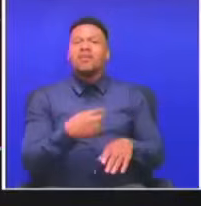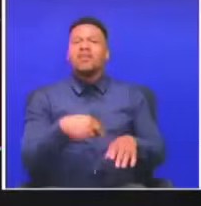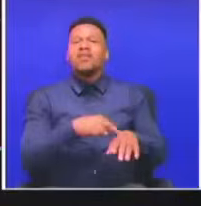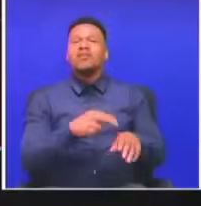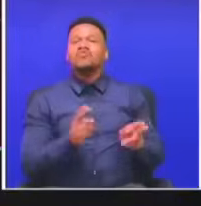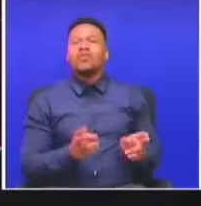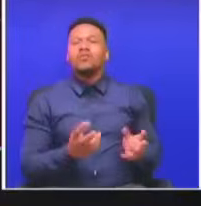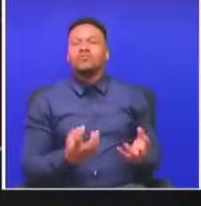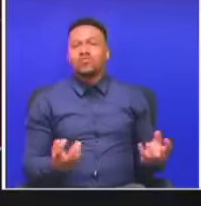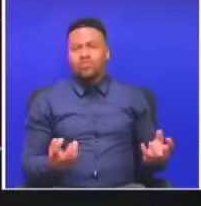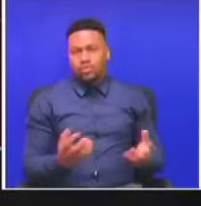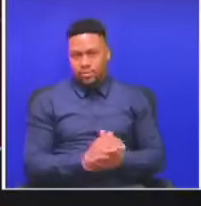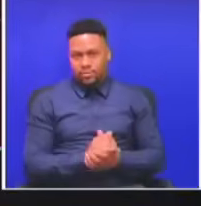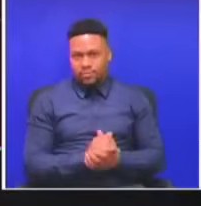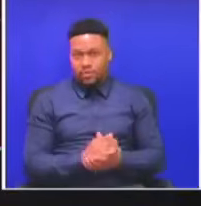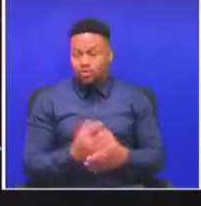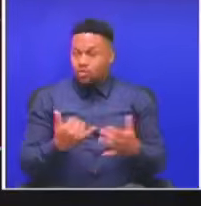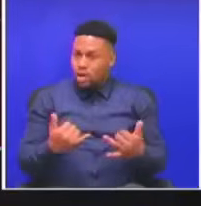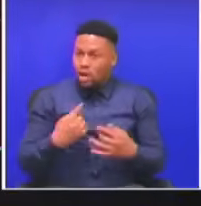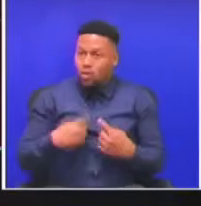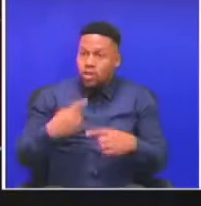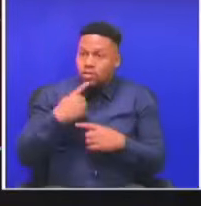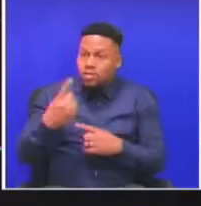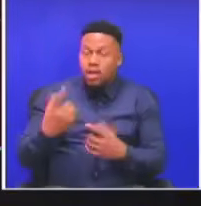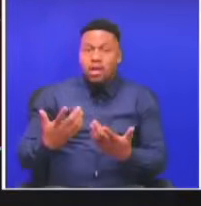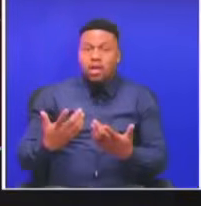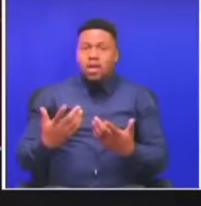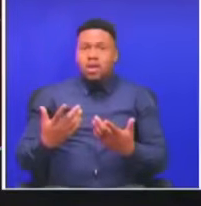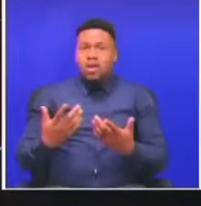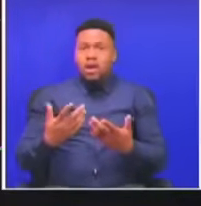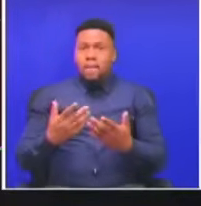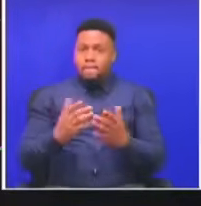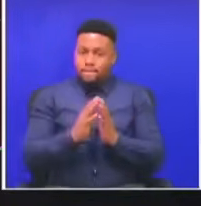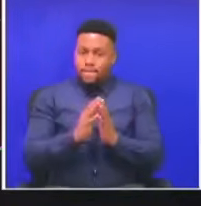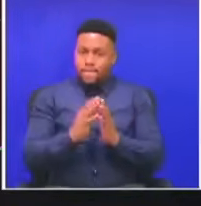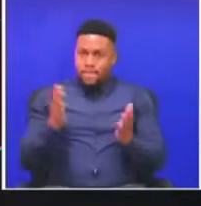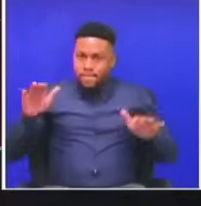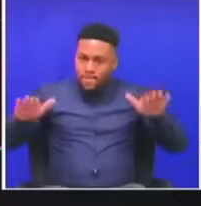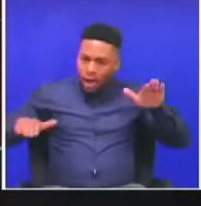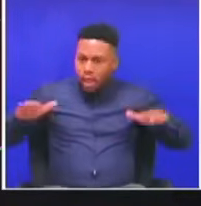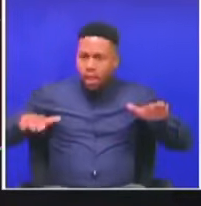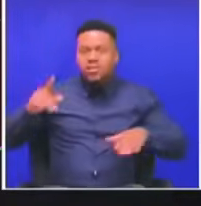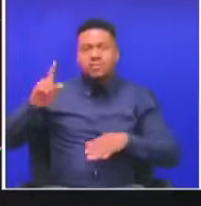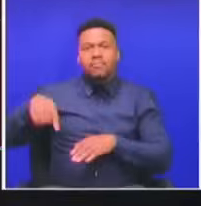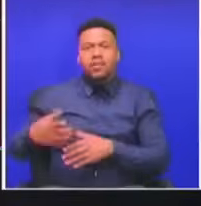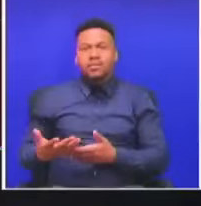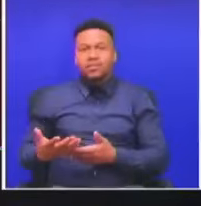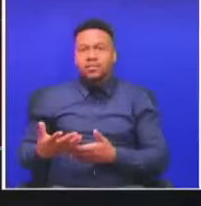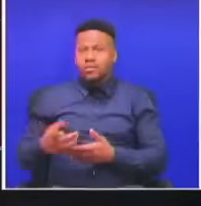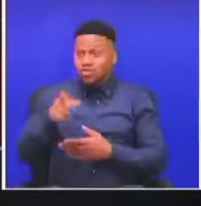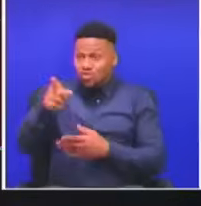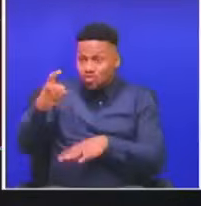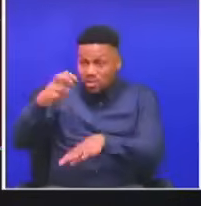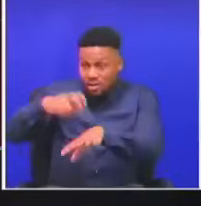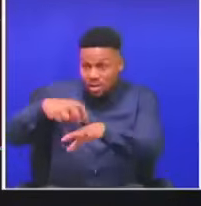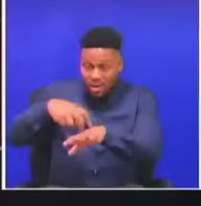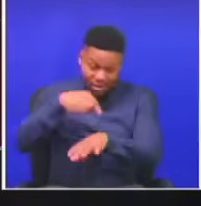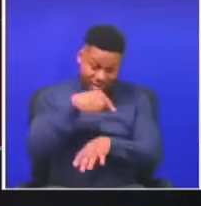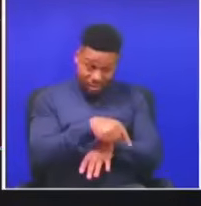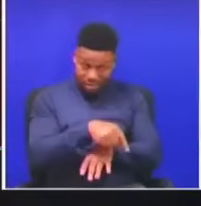to balance the books. What do they need most from us is what we put on the table for